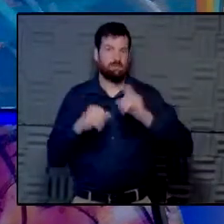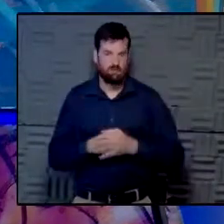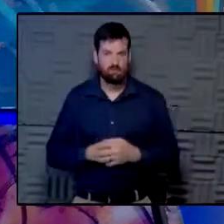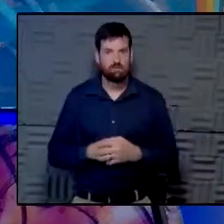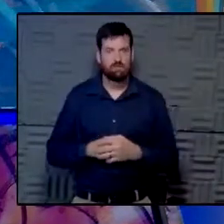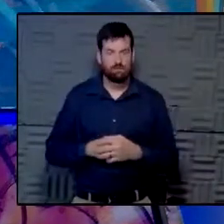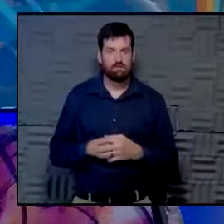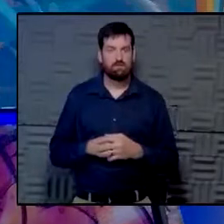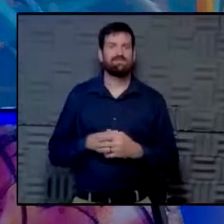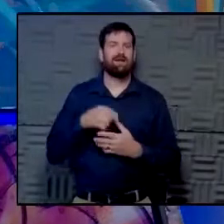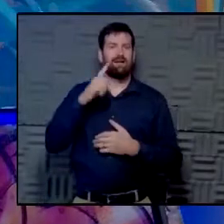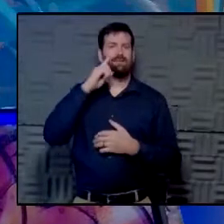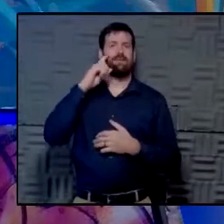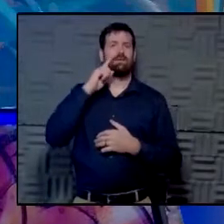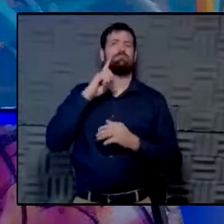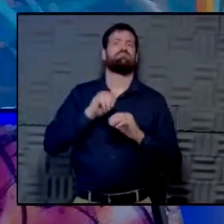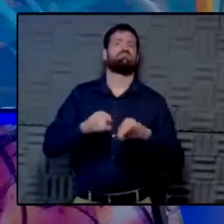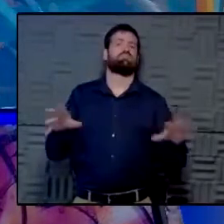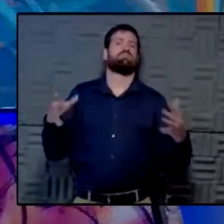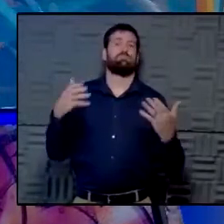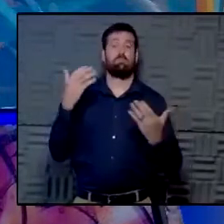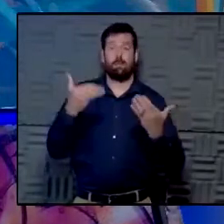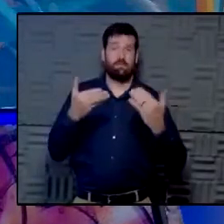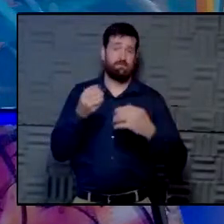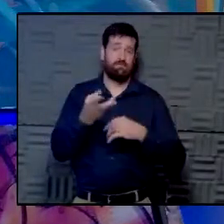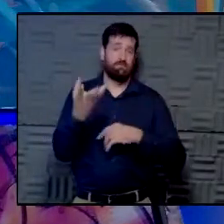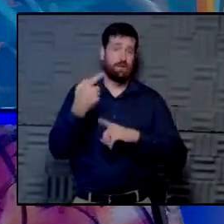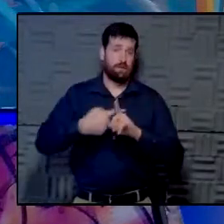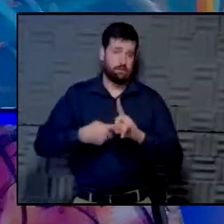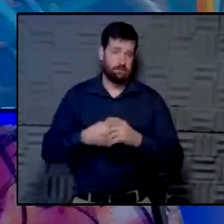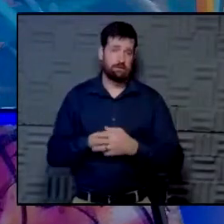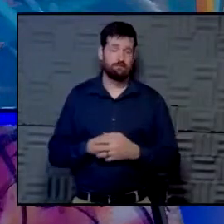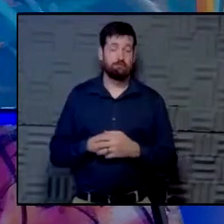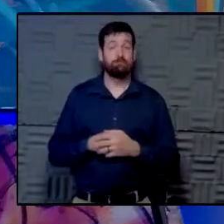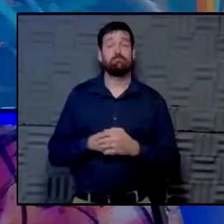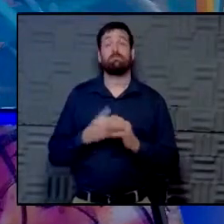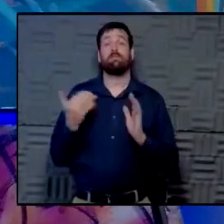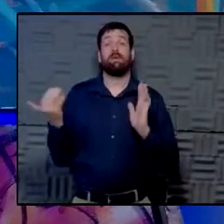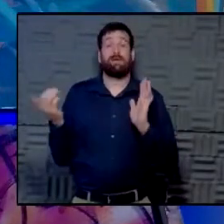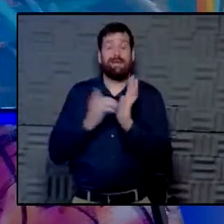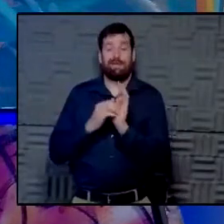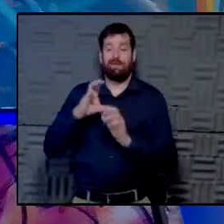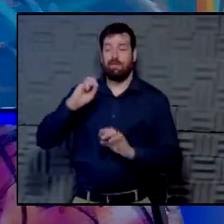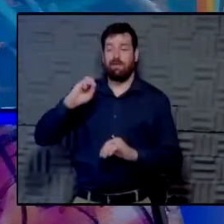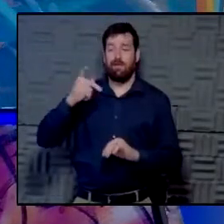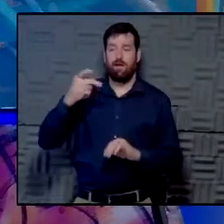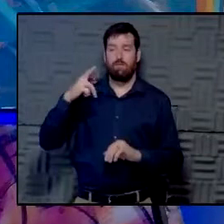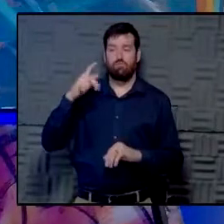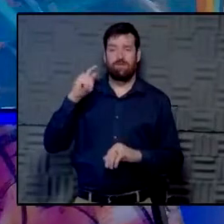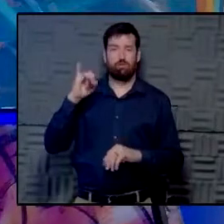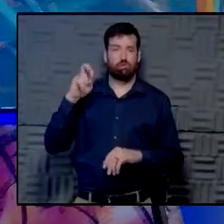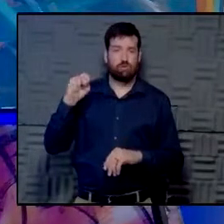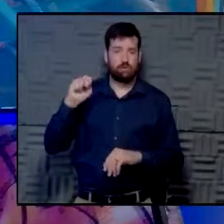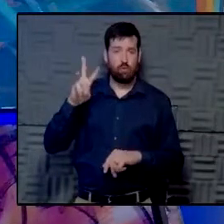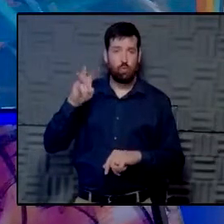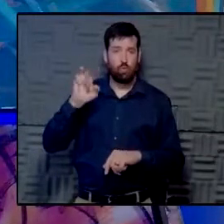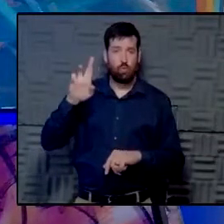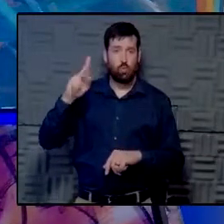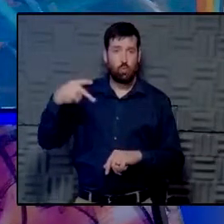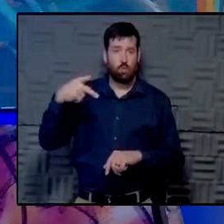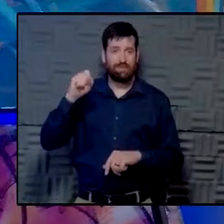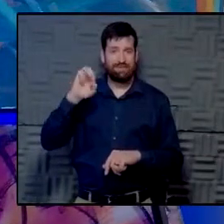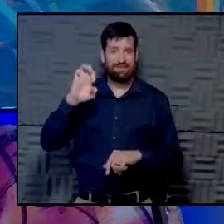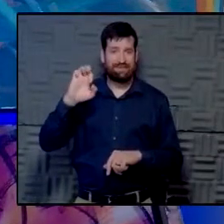I think these things will be coming out, and maybe in the next few months. Again, with Operation Warp Speed, we do understand that